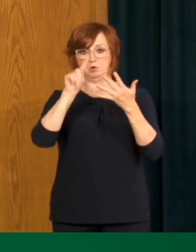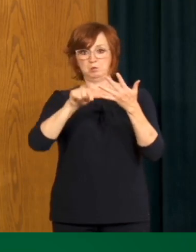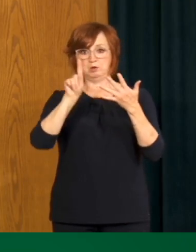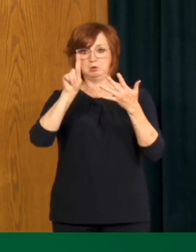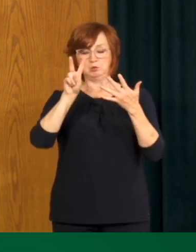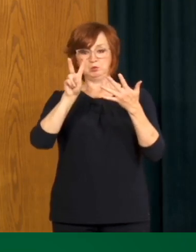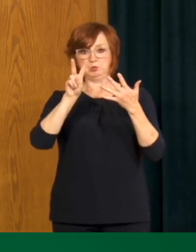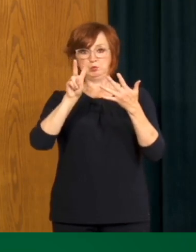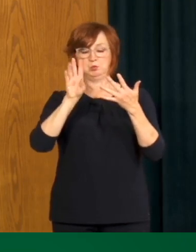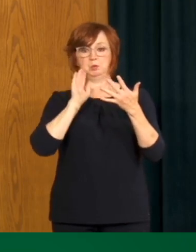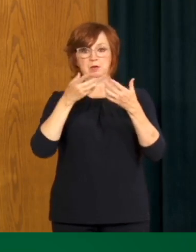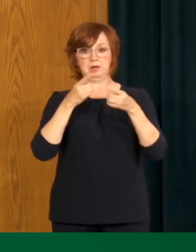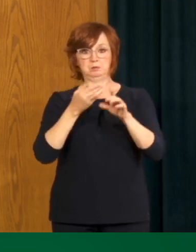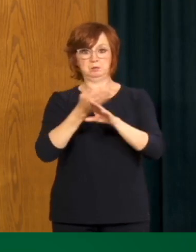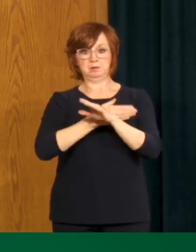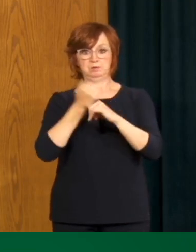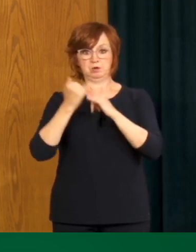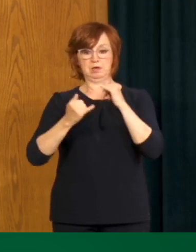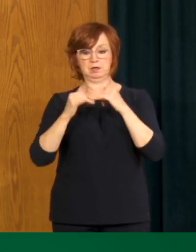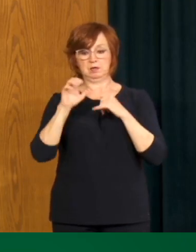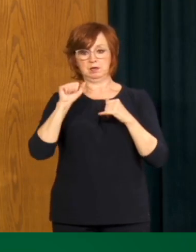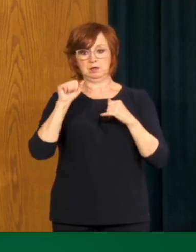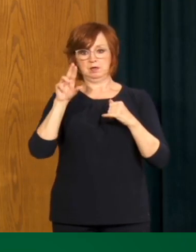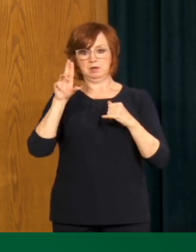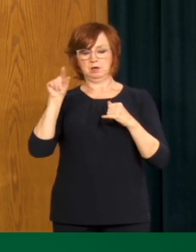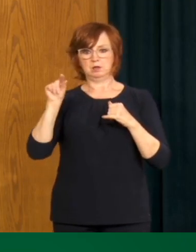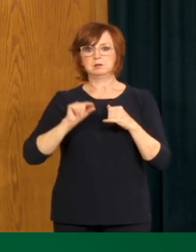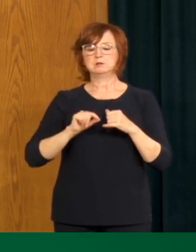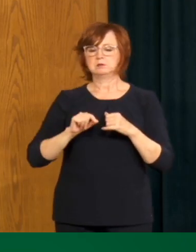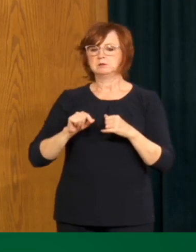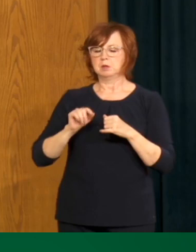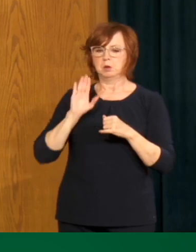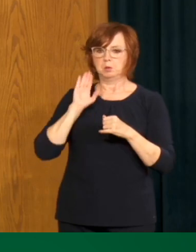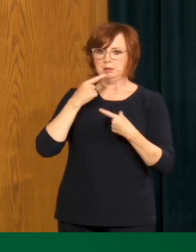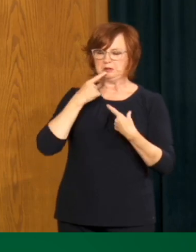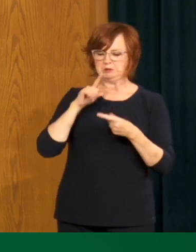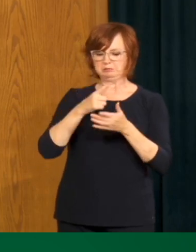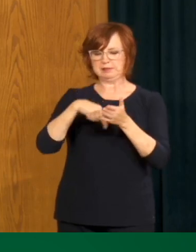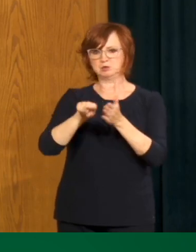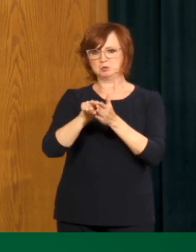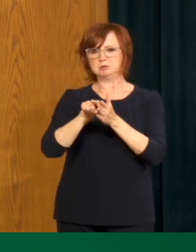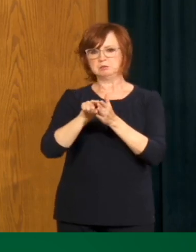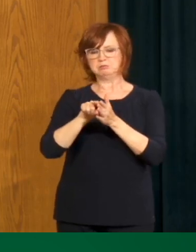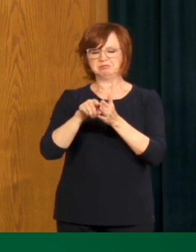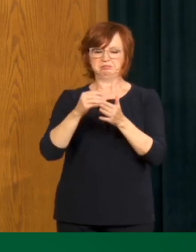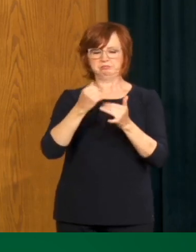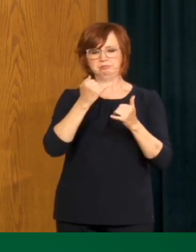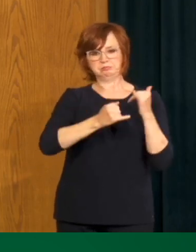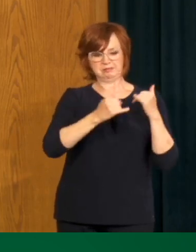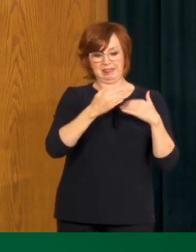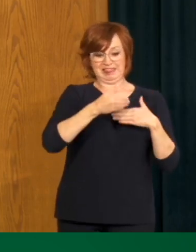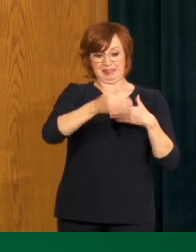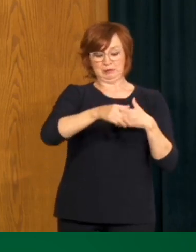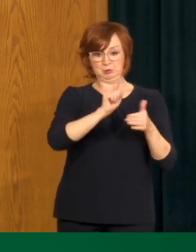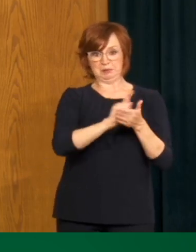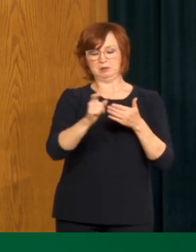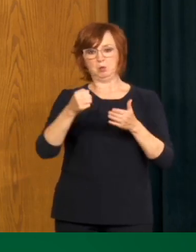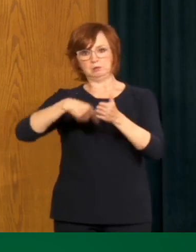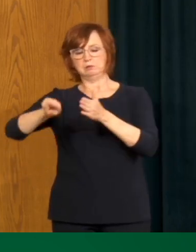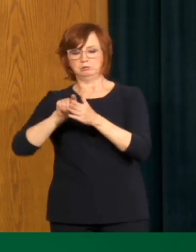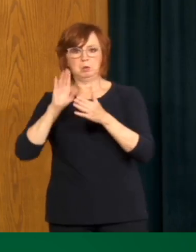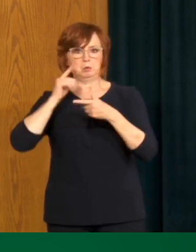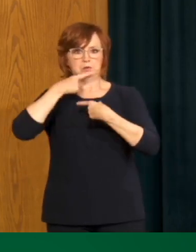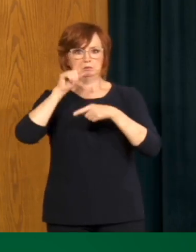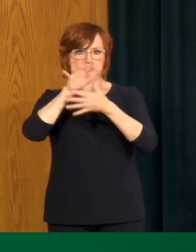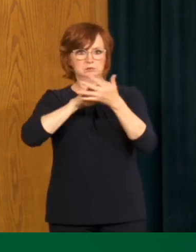the dates shortly, either this week or early next week, but certainly the remaining phases will come closely